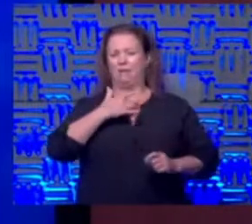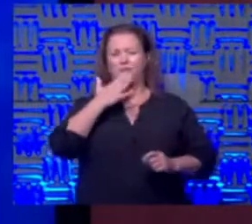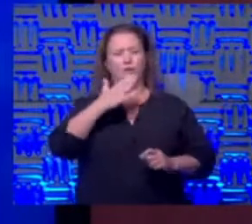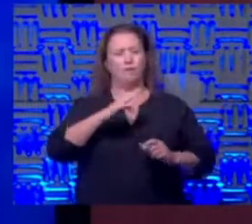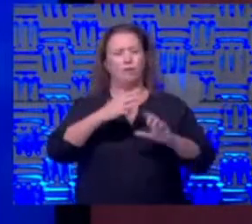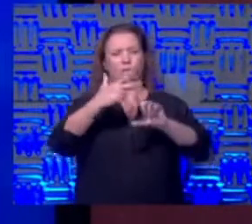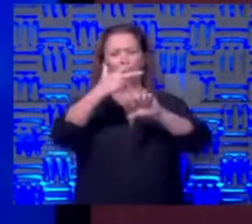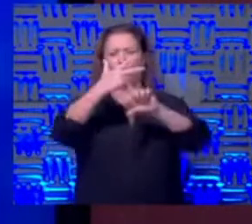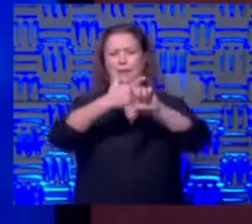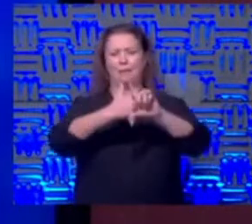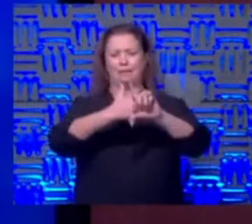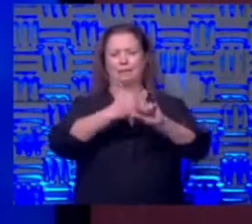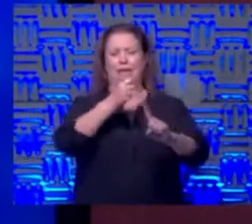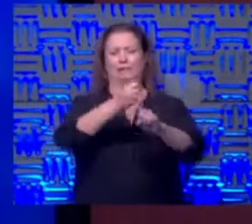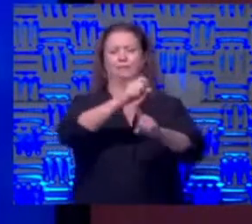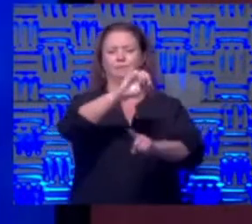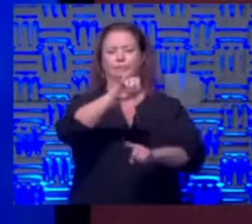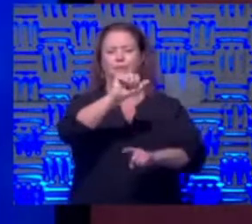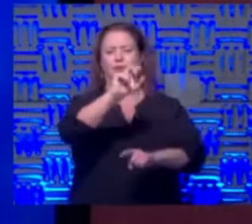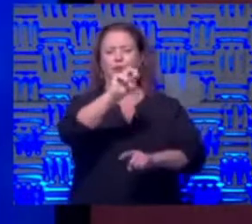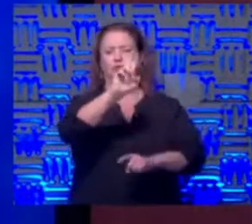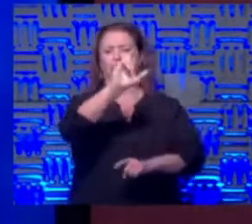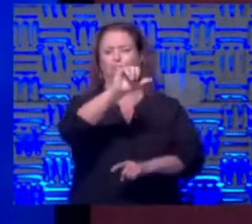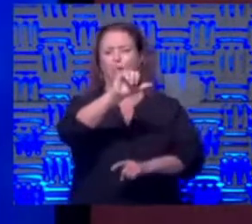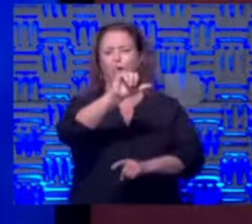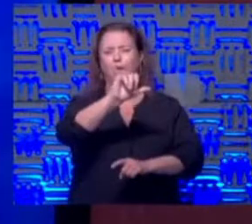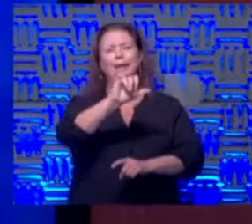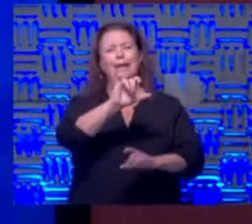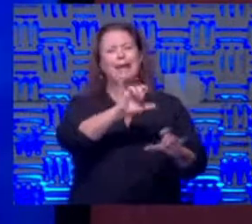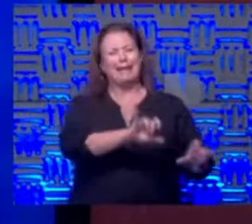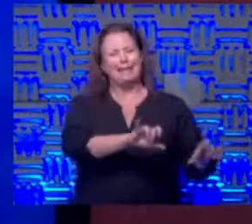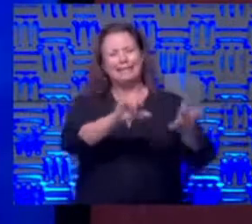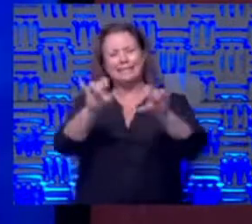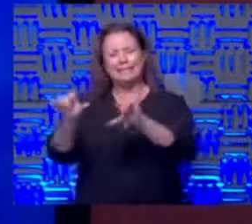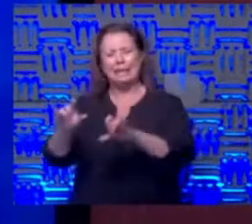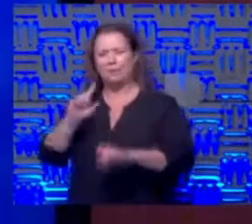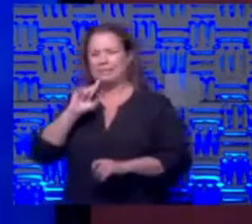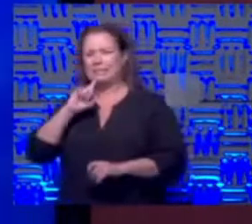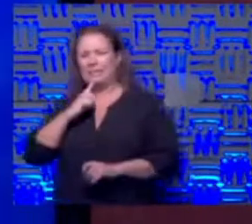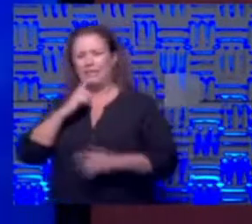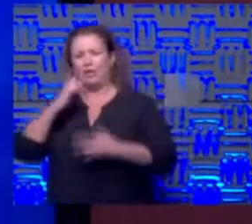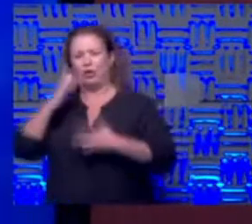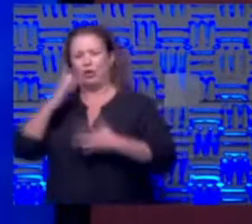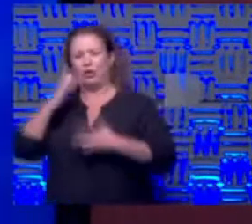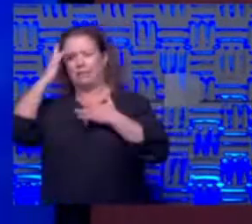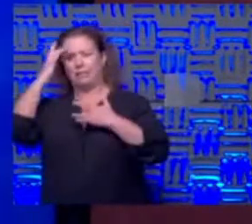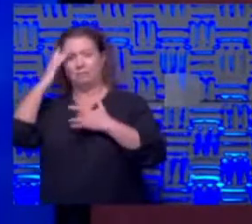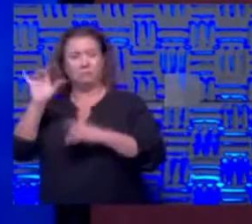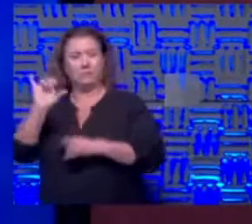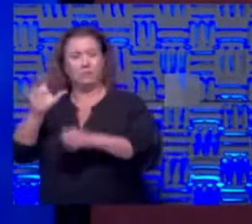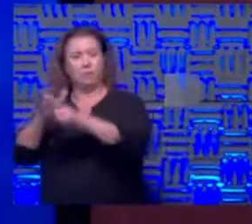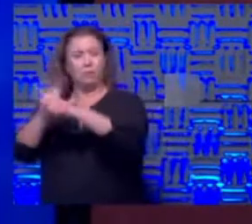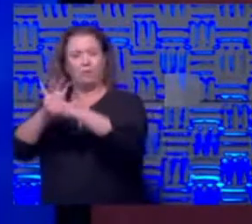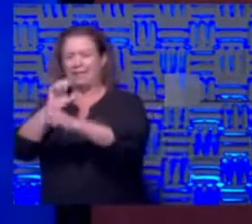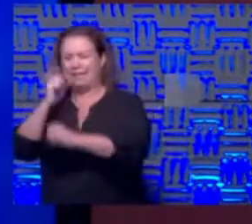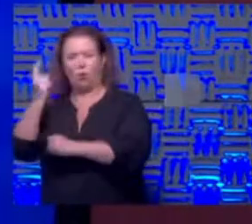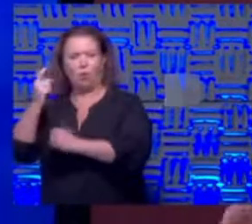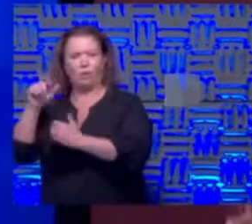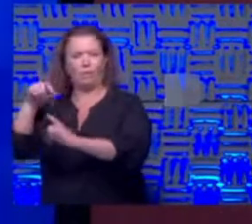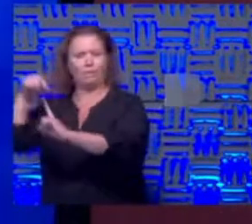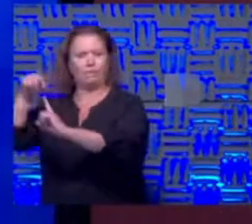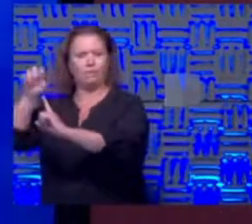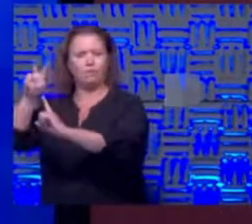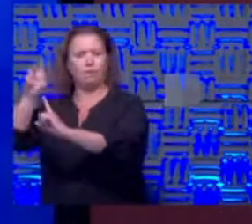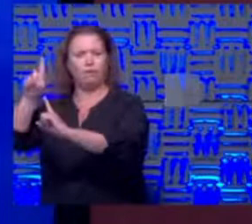3 months. And I think that's true with this severe coronavirus or any severe viral infection. It's not limited to COVID-19.